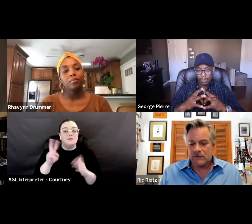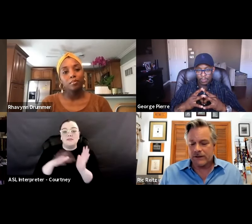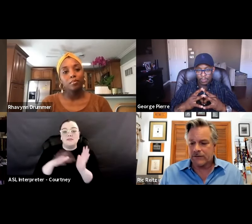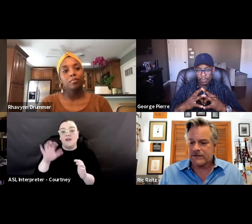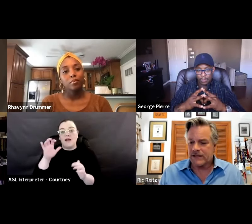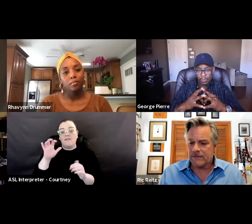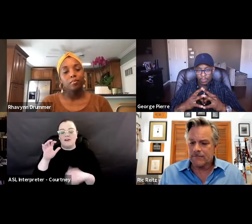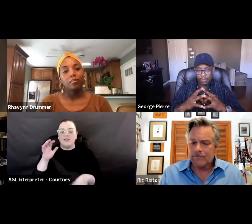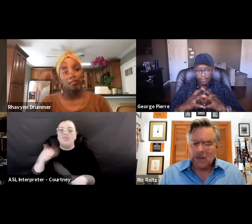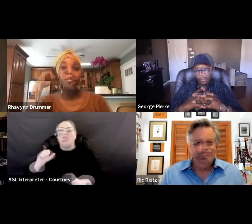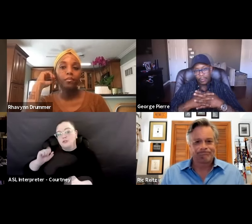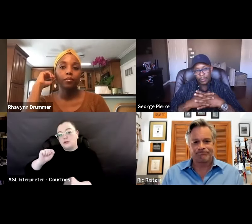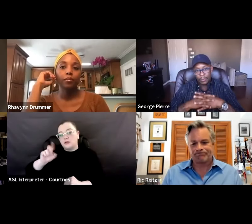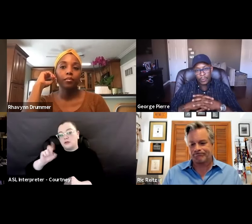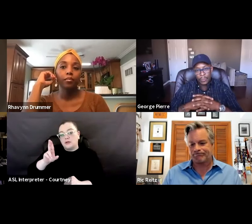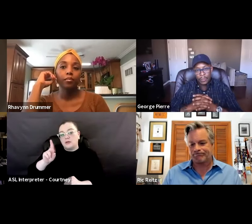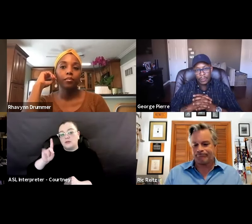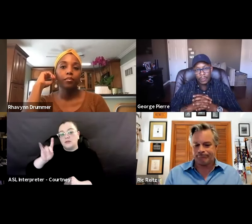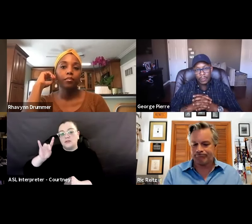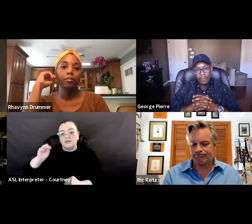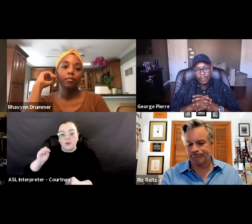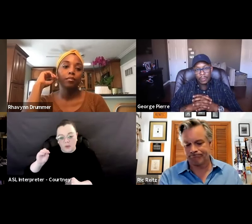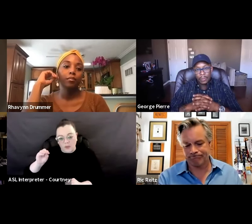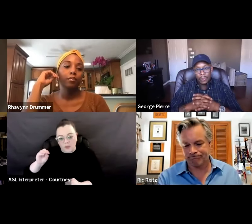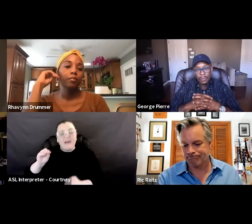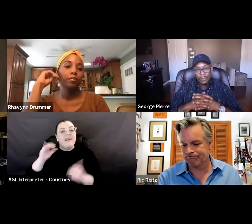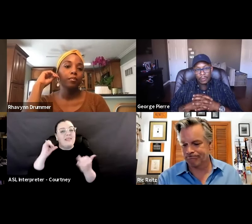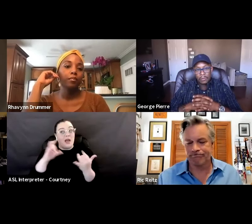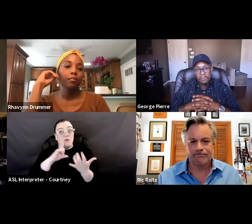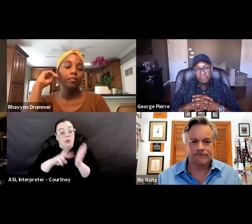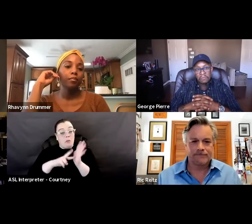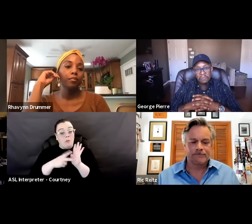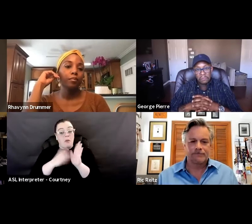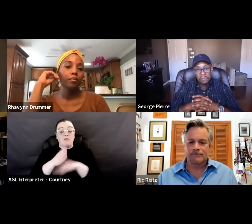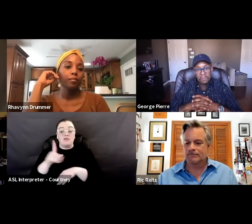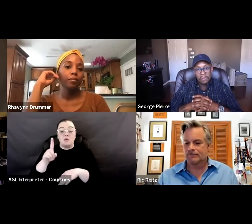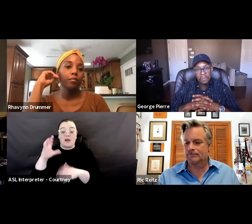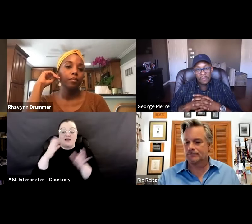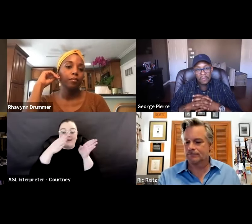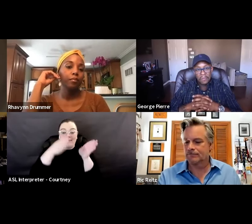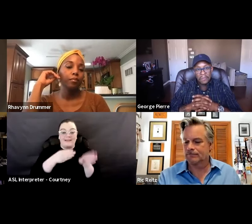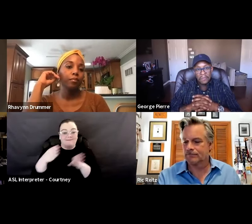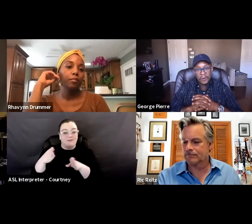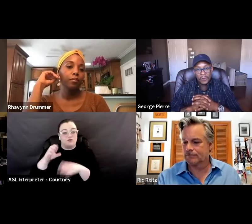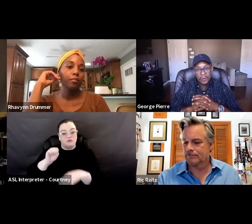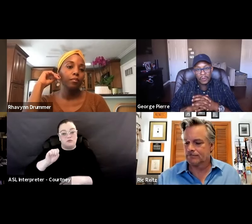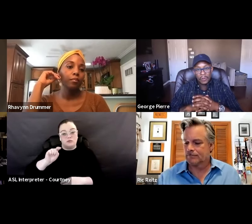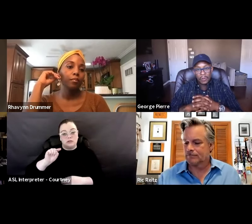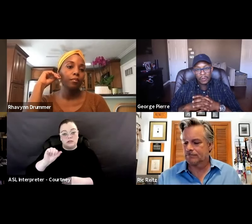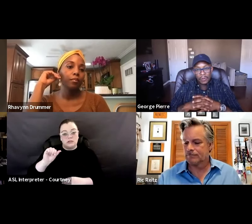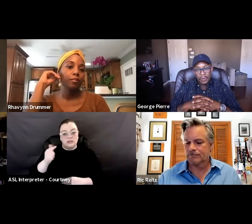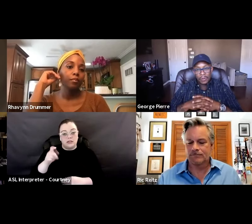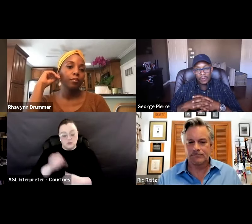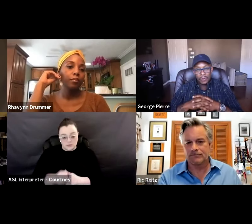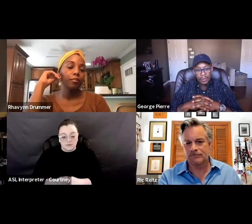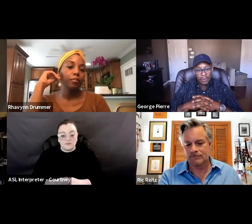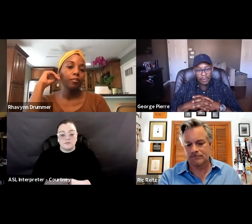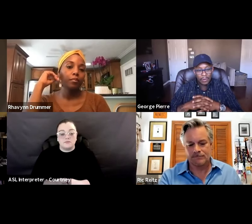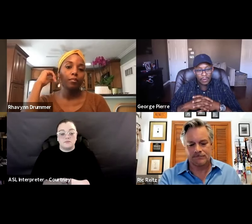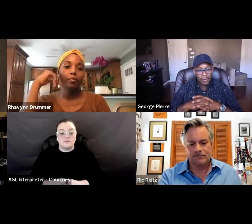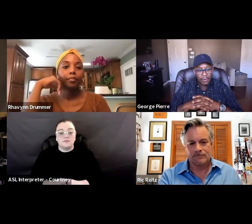consolidated in 2013. Fantastic. Thank you, Rick. Mark, let me jump to you. We mentioned the size of the union. We're now